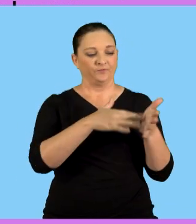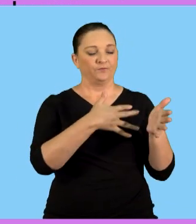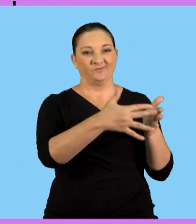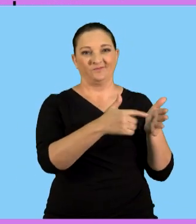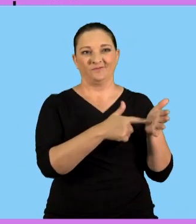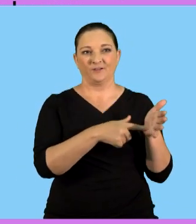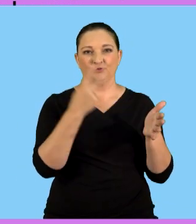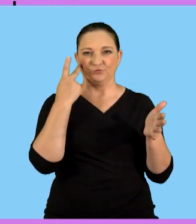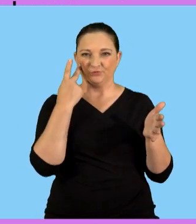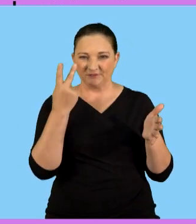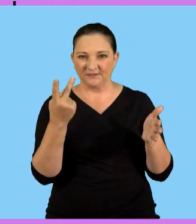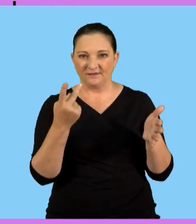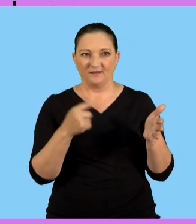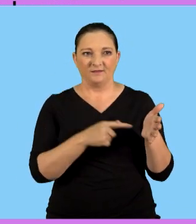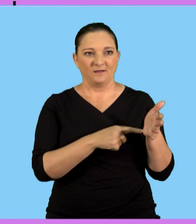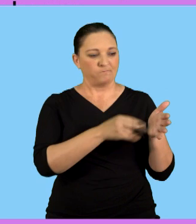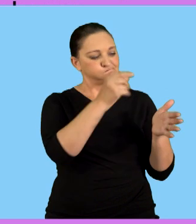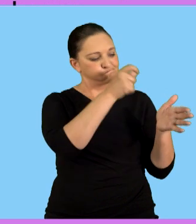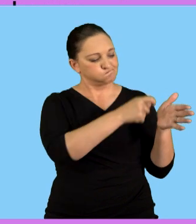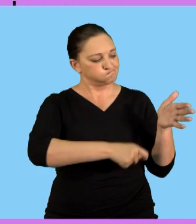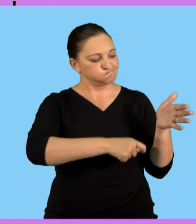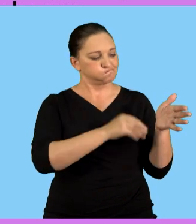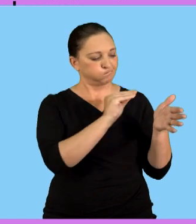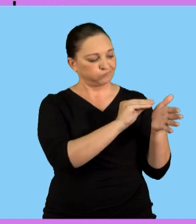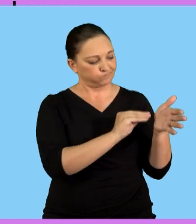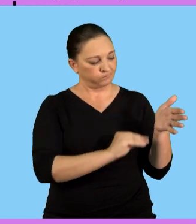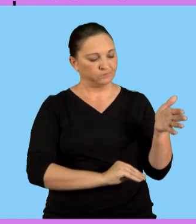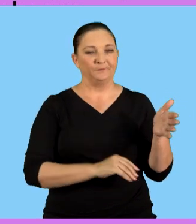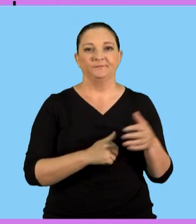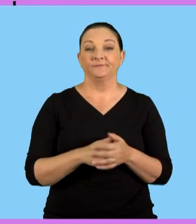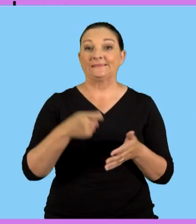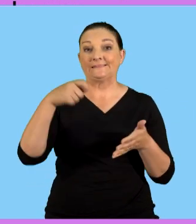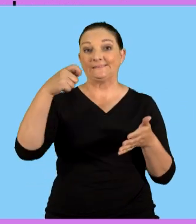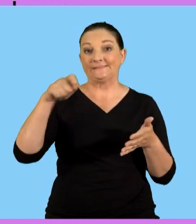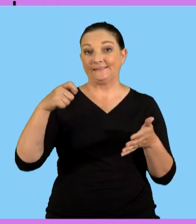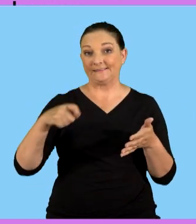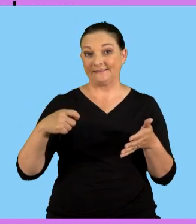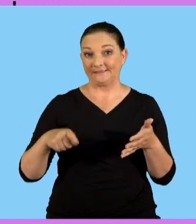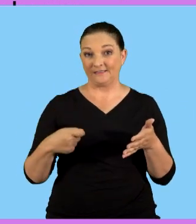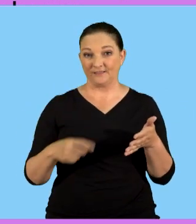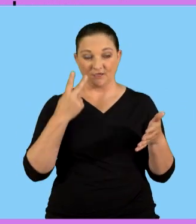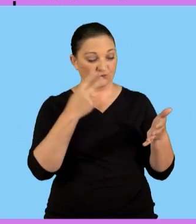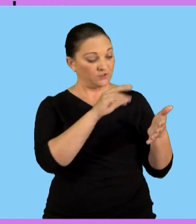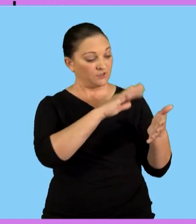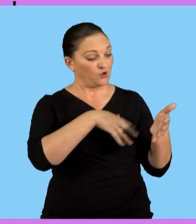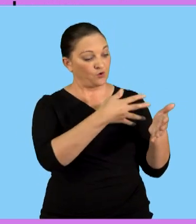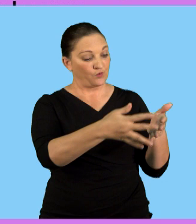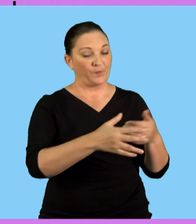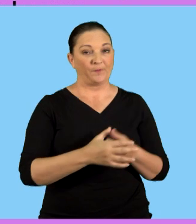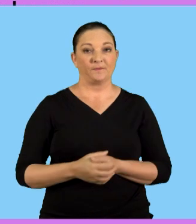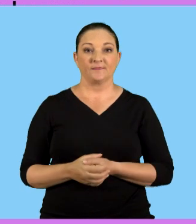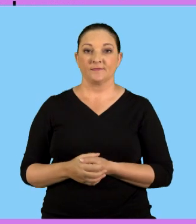is a list of her income on the other side. Complete the table by ticking the appropriate column. Here